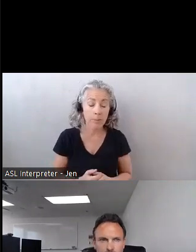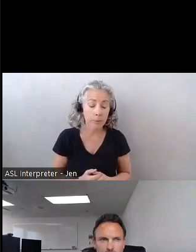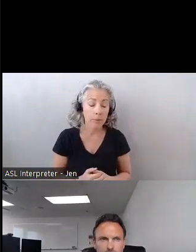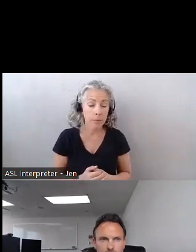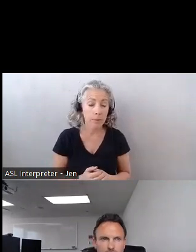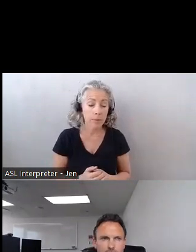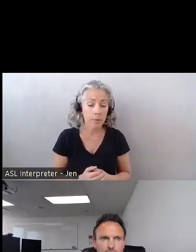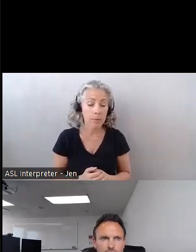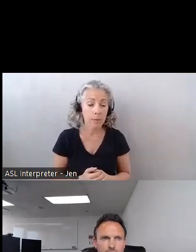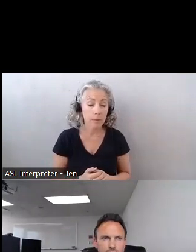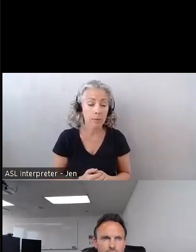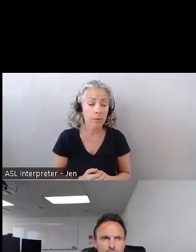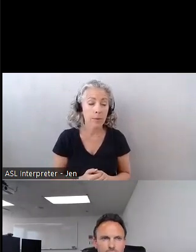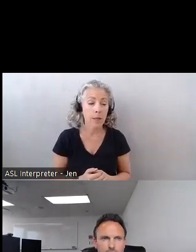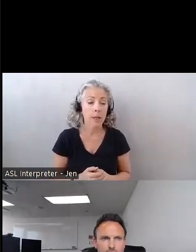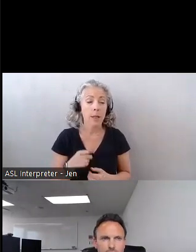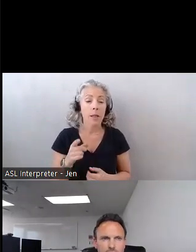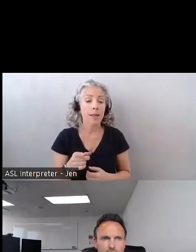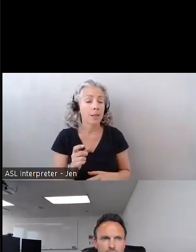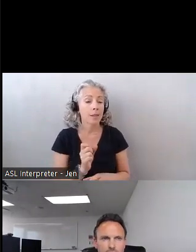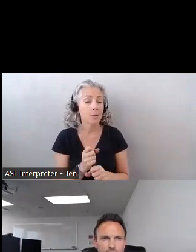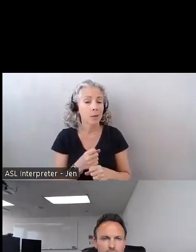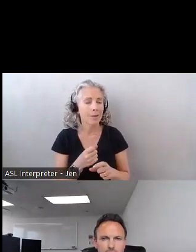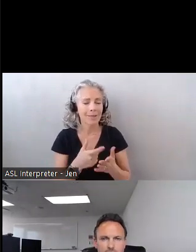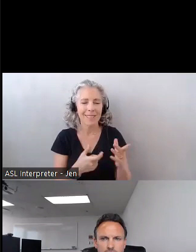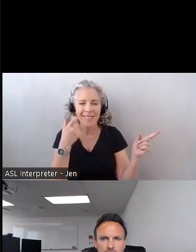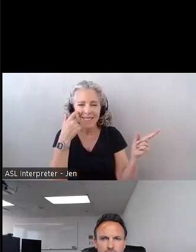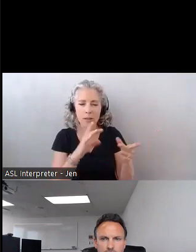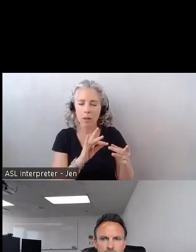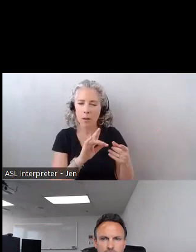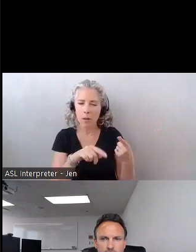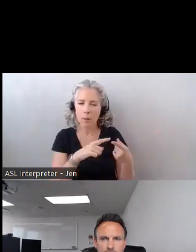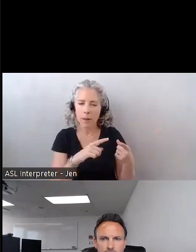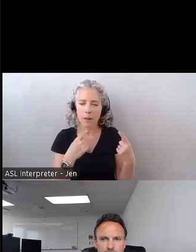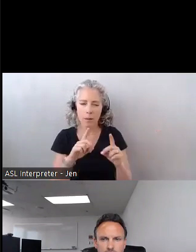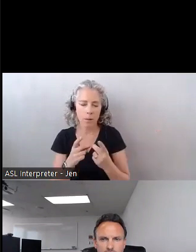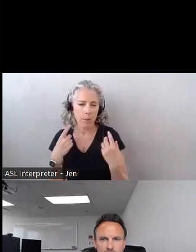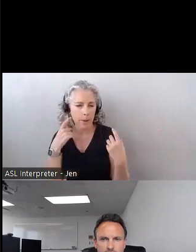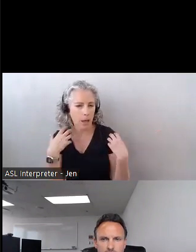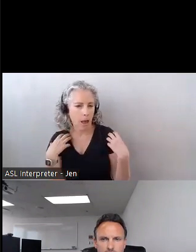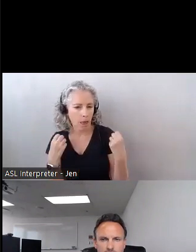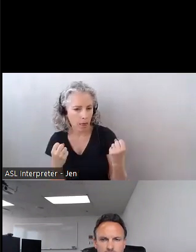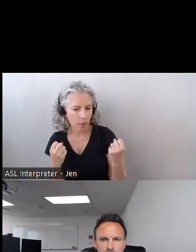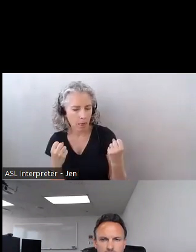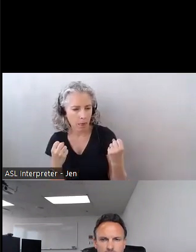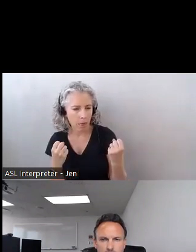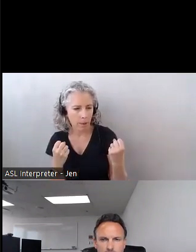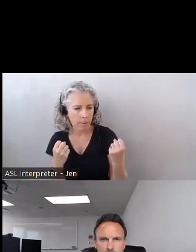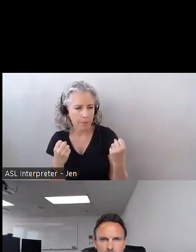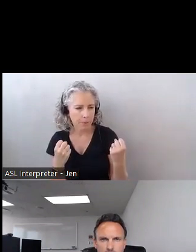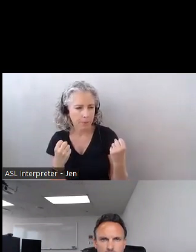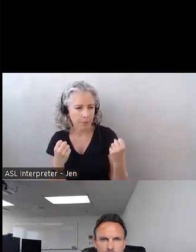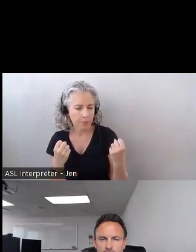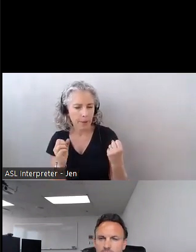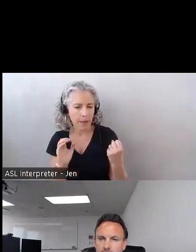our mobile crisis was created through what Sheamekah just talked about, Department of Mental Health, Terry Slatton Hodges, our commissioner